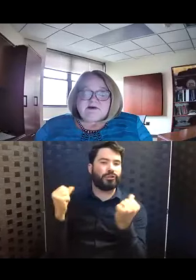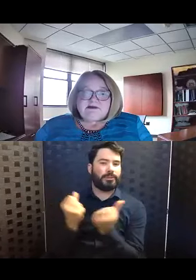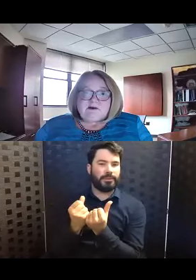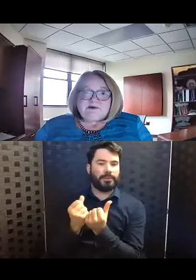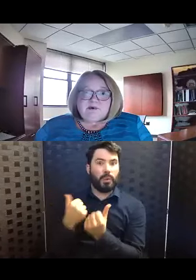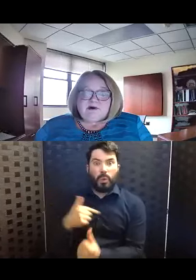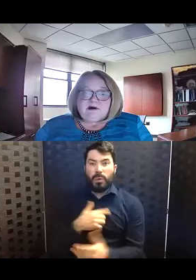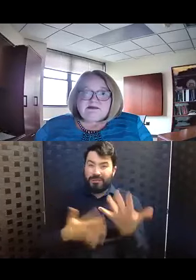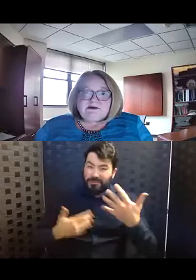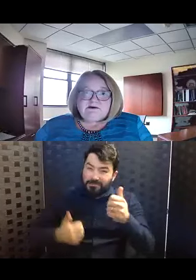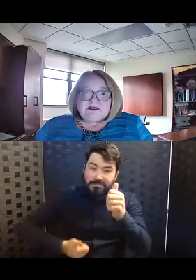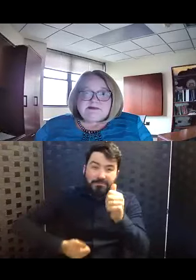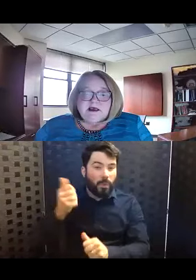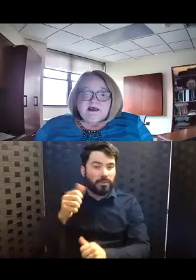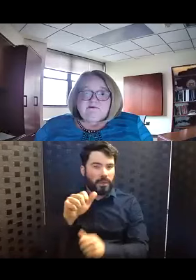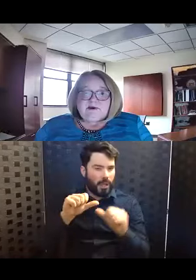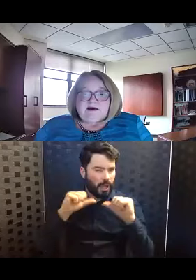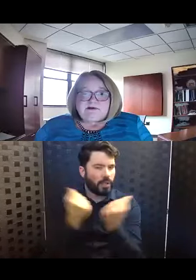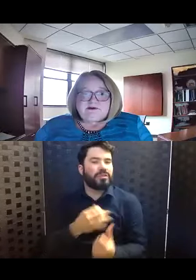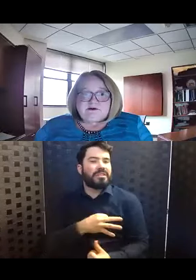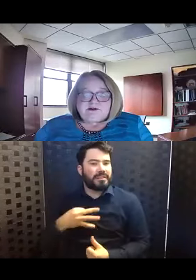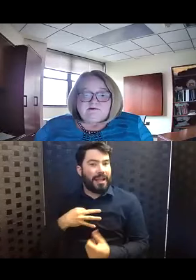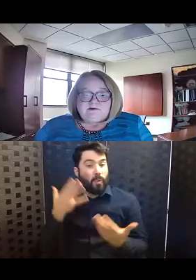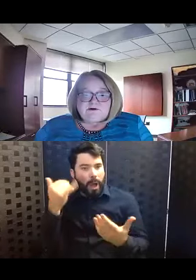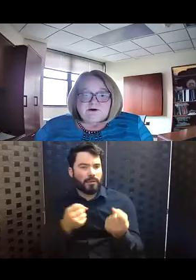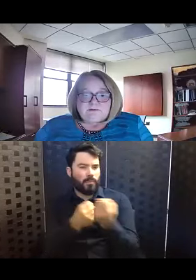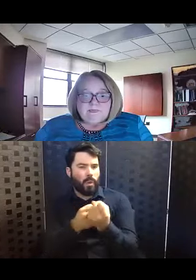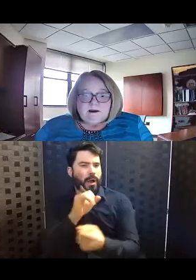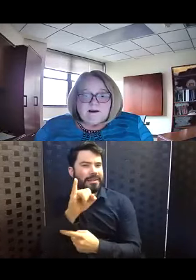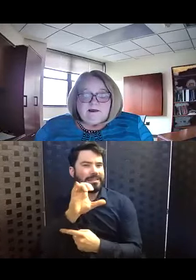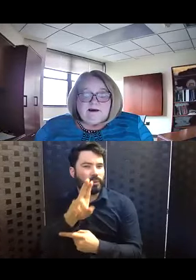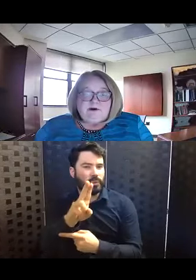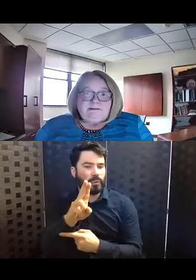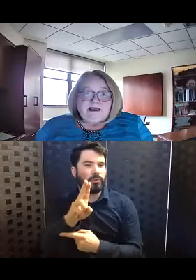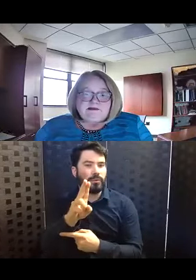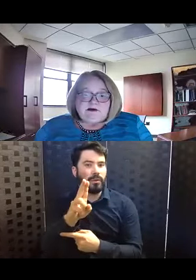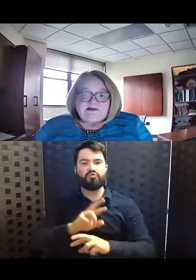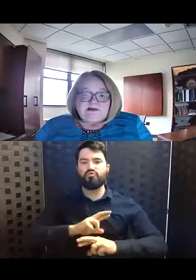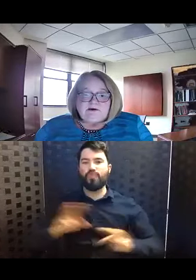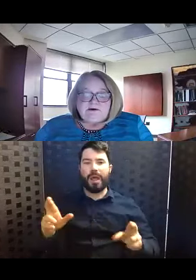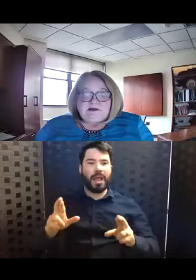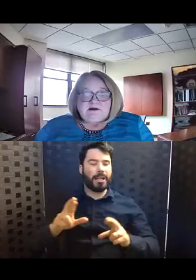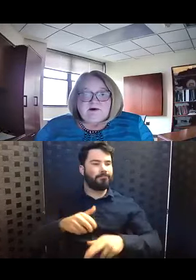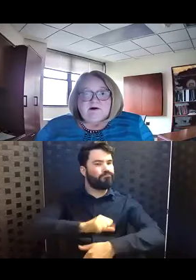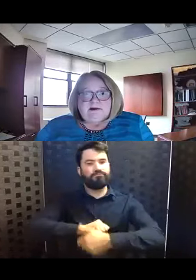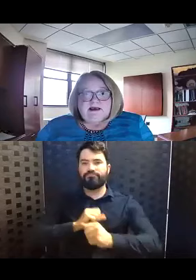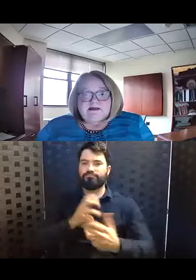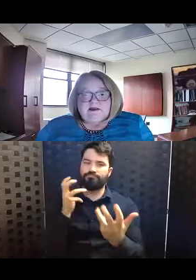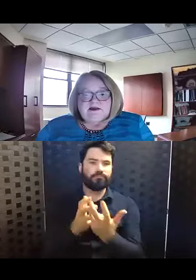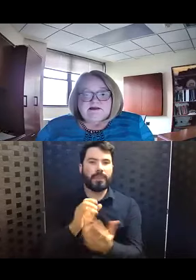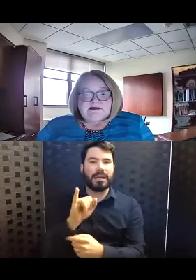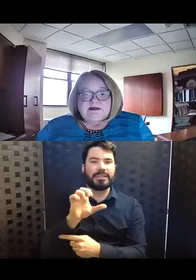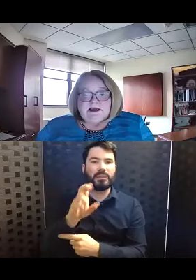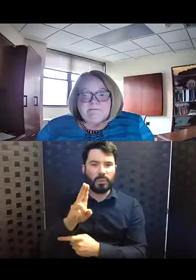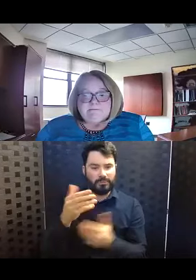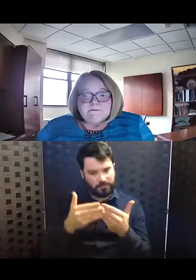agency staffing to help support our ICU teams if we have a surge in the future. That would impact our ICUs in a greater